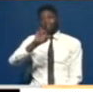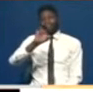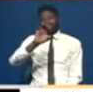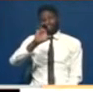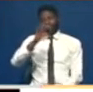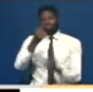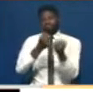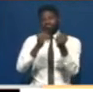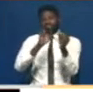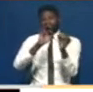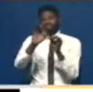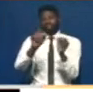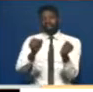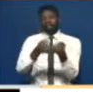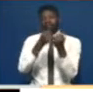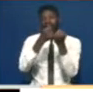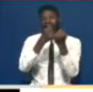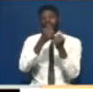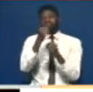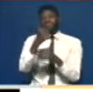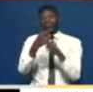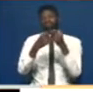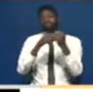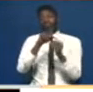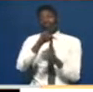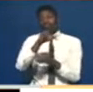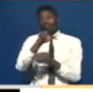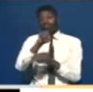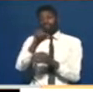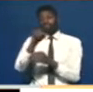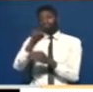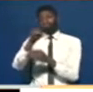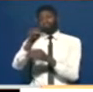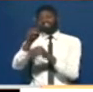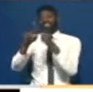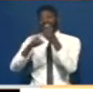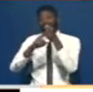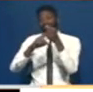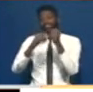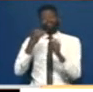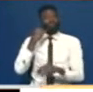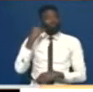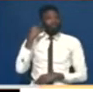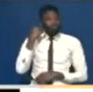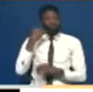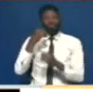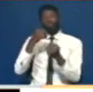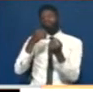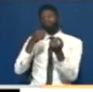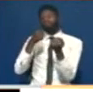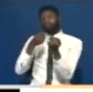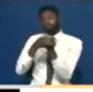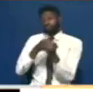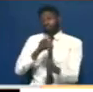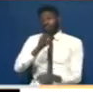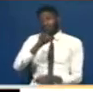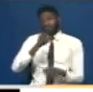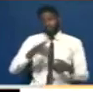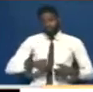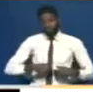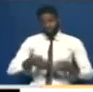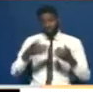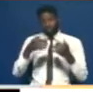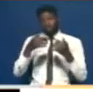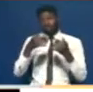take place from June 23rd to 26th in Nakuru County. Meanwhile, the bank will sponsor two young Kenyan drivers, Evans Kavisi